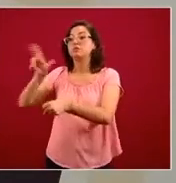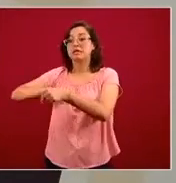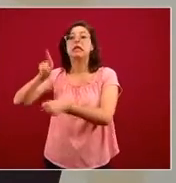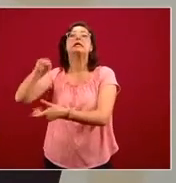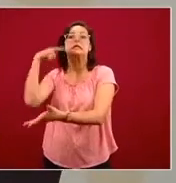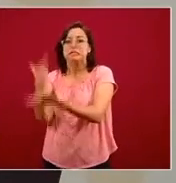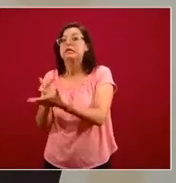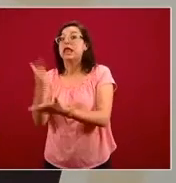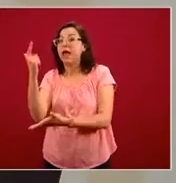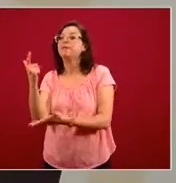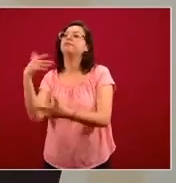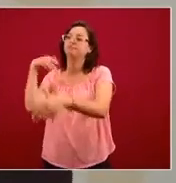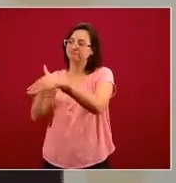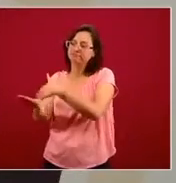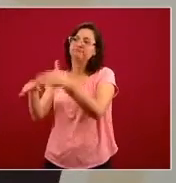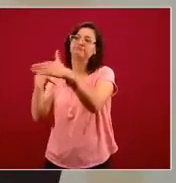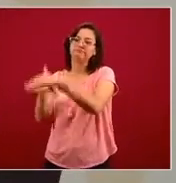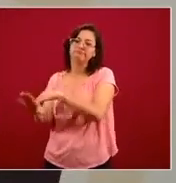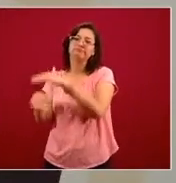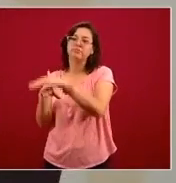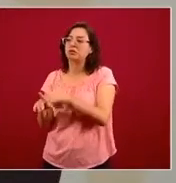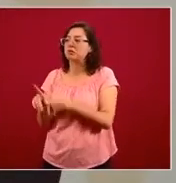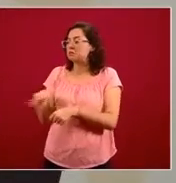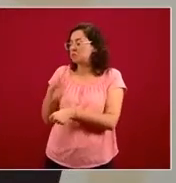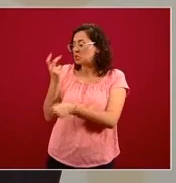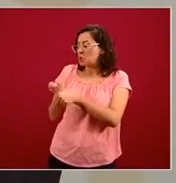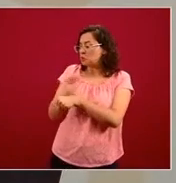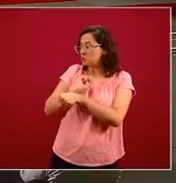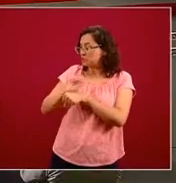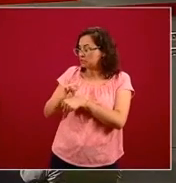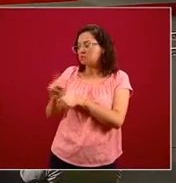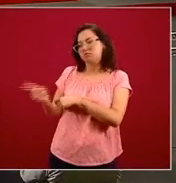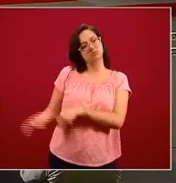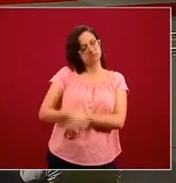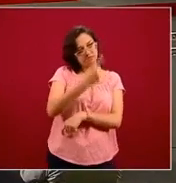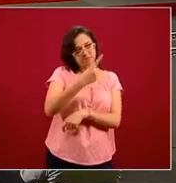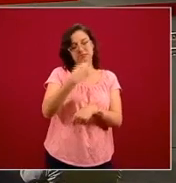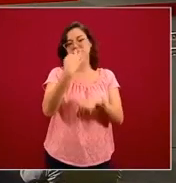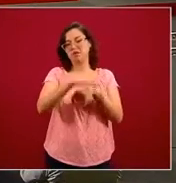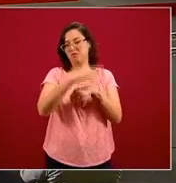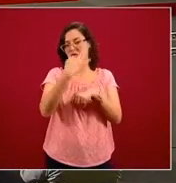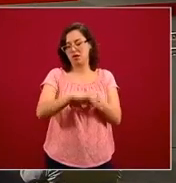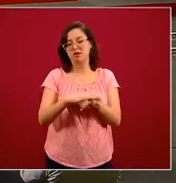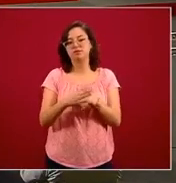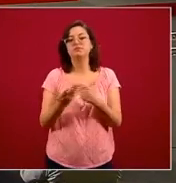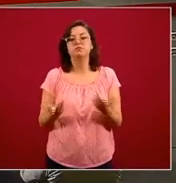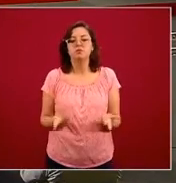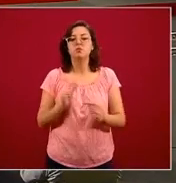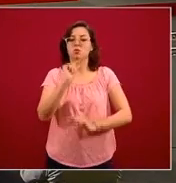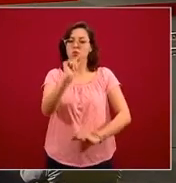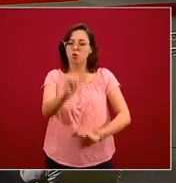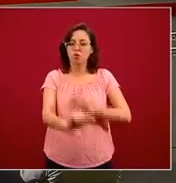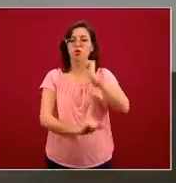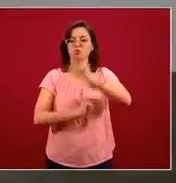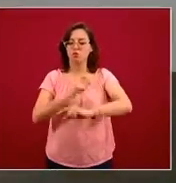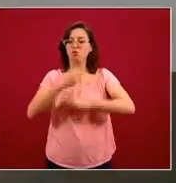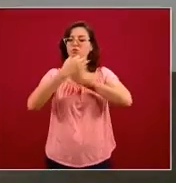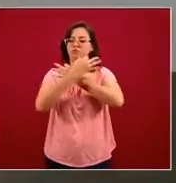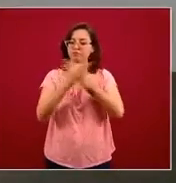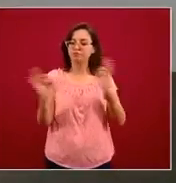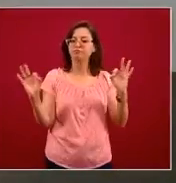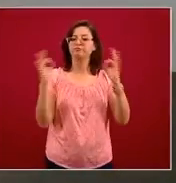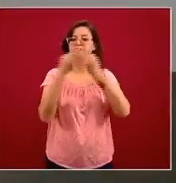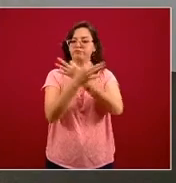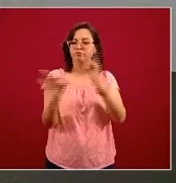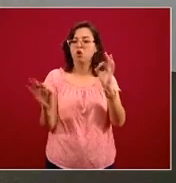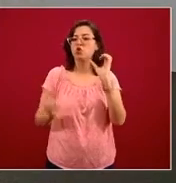unload patients or free up beds from other hospitals, he would be receiving patients at his secondary phase, his phase